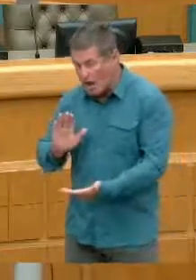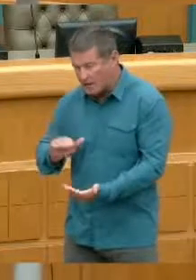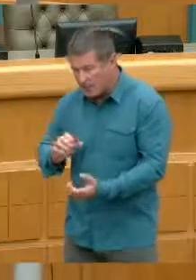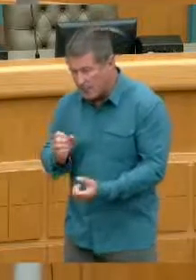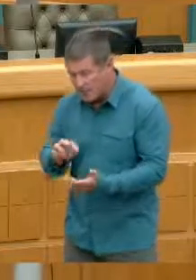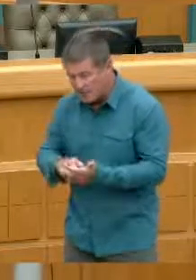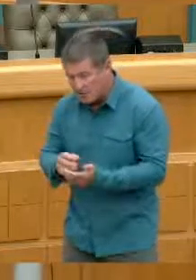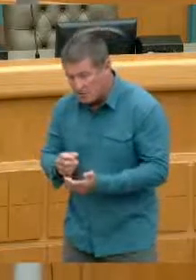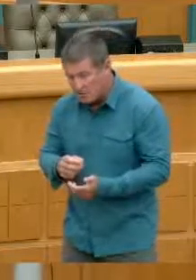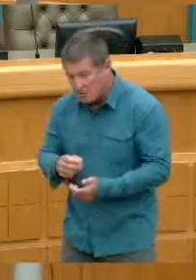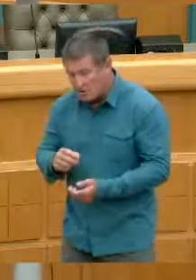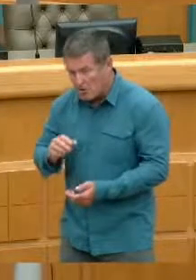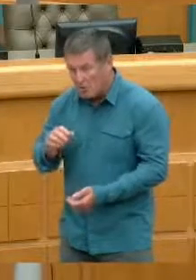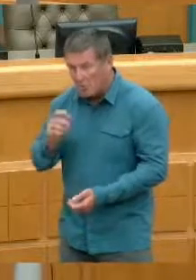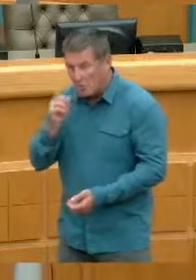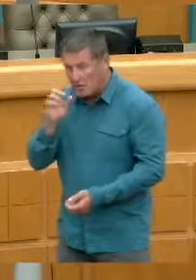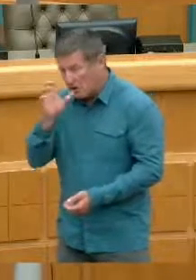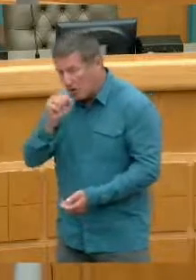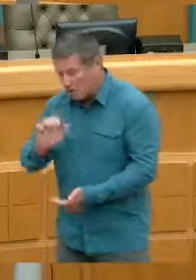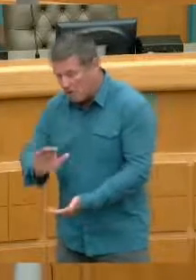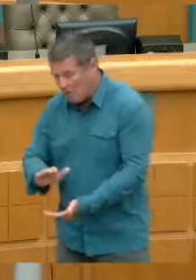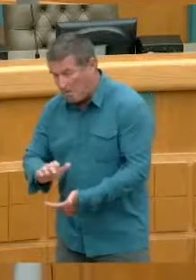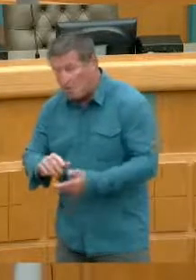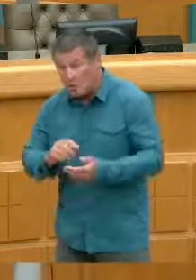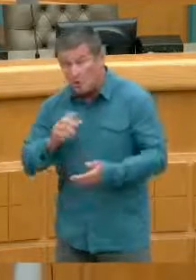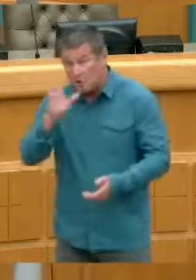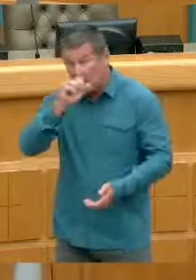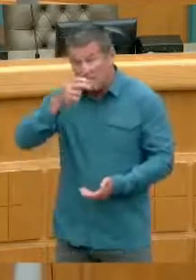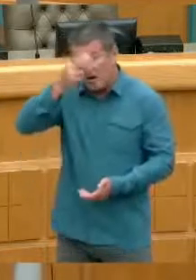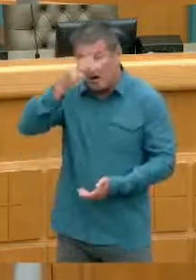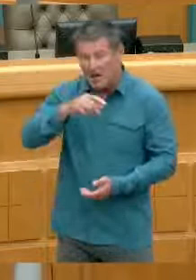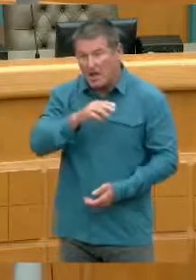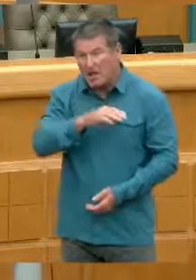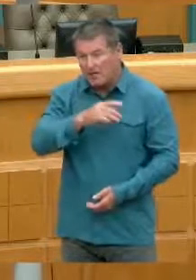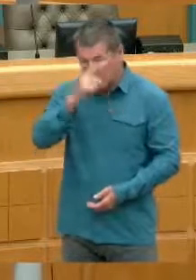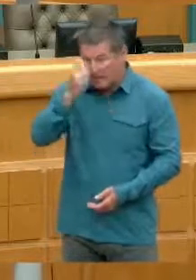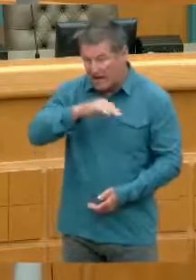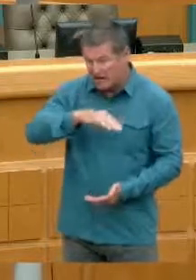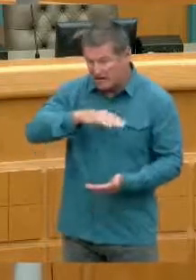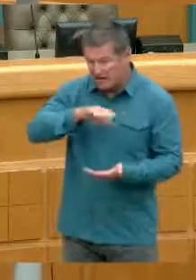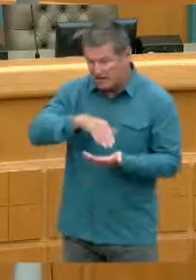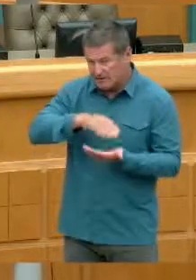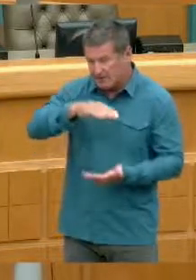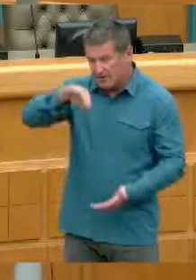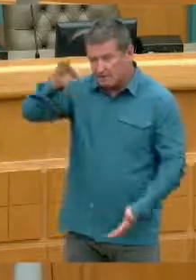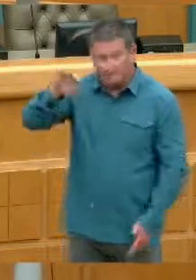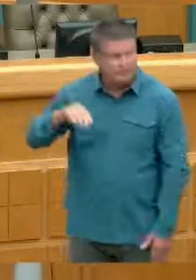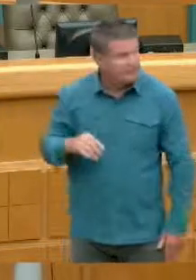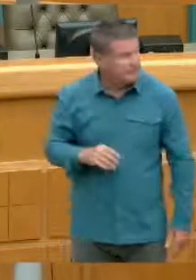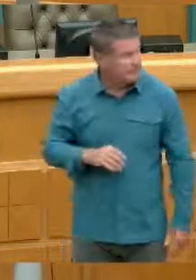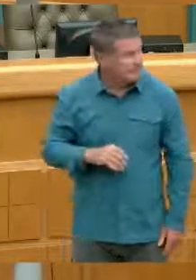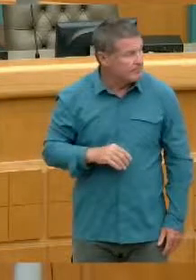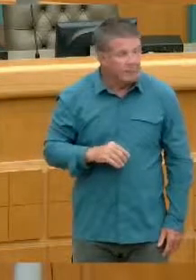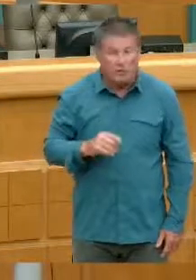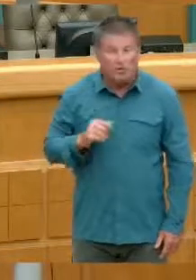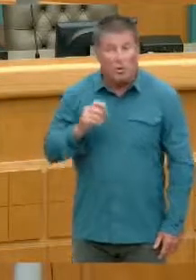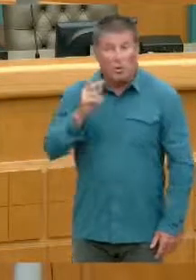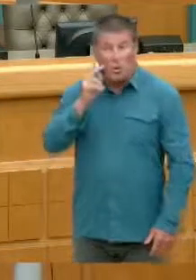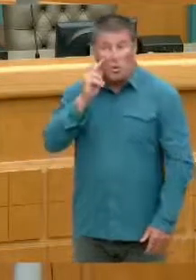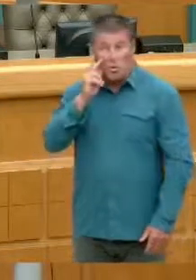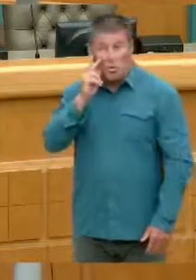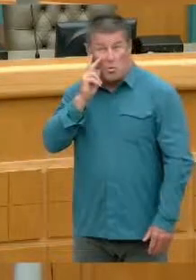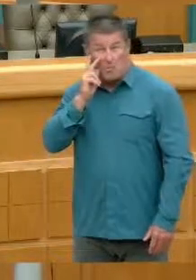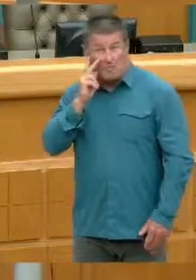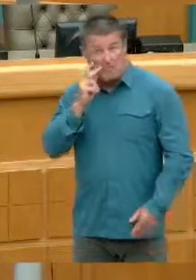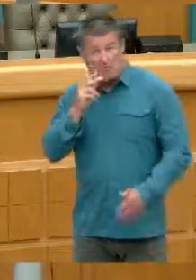overestimate, but to the best of our ability, we do not predict that the number of hospitalizations will decline, but we hope that they